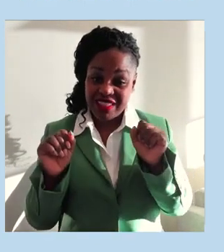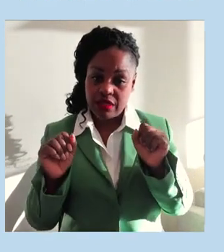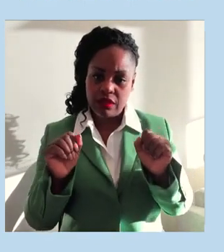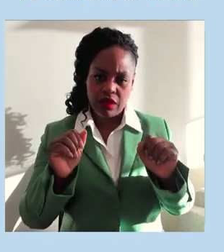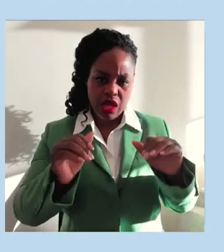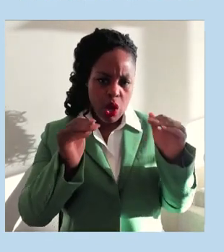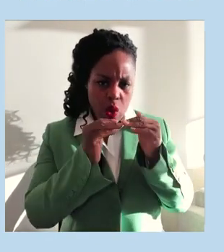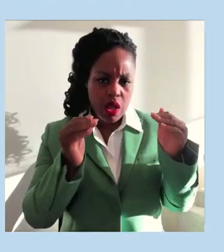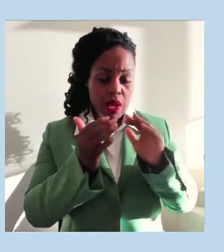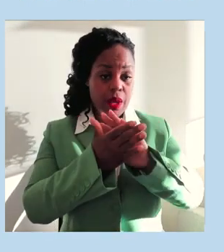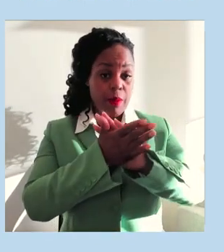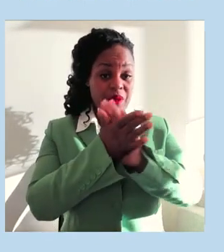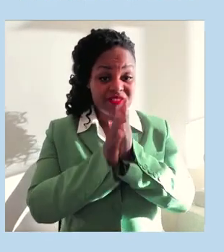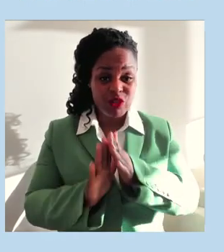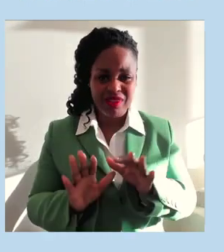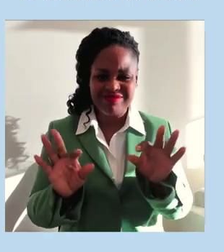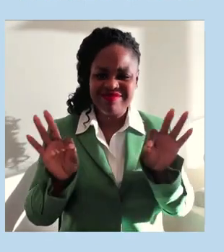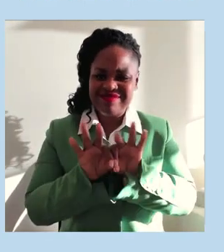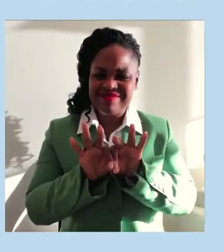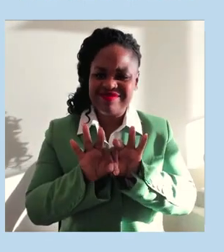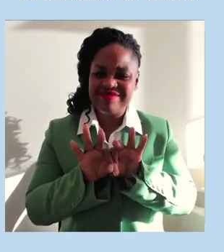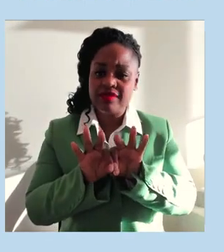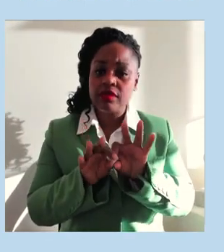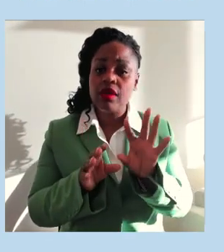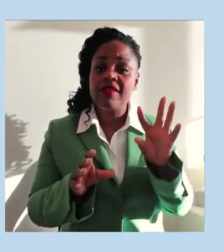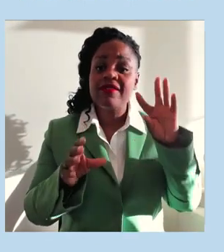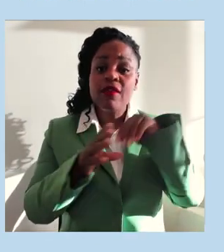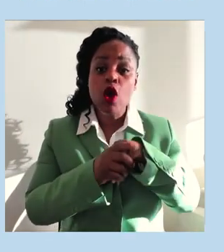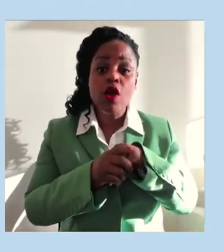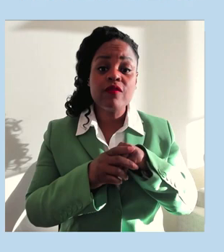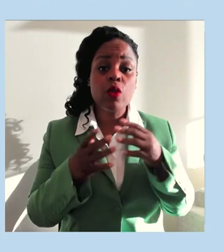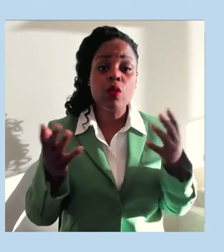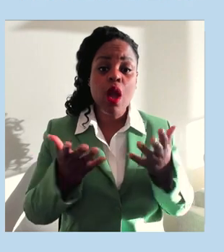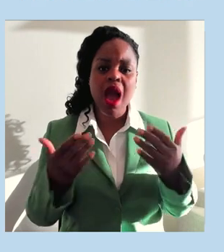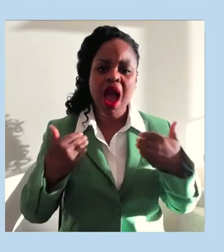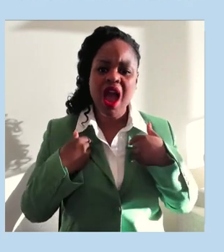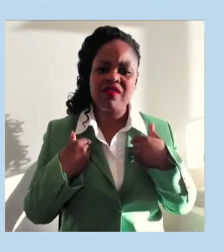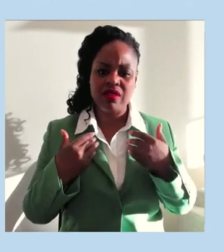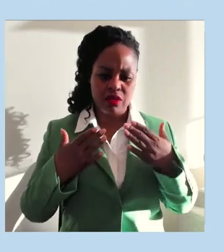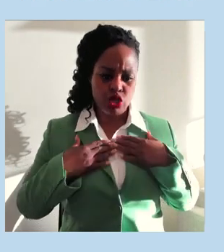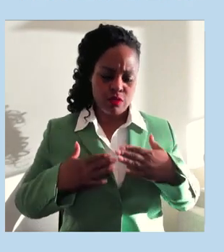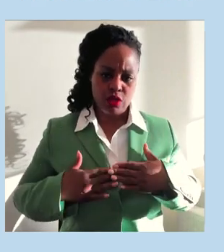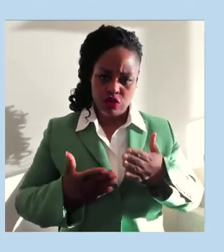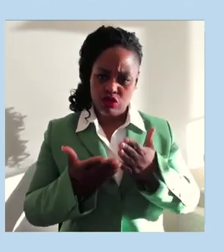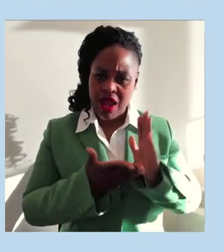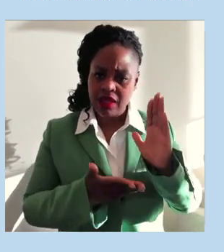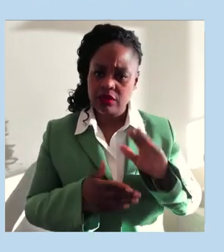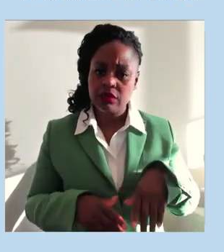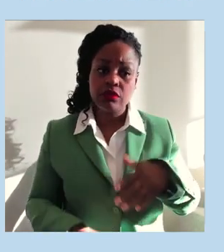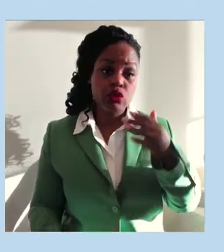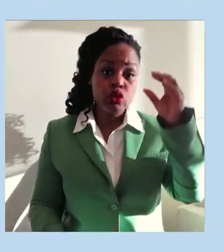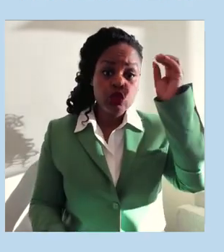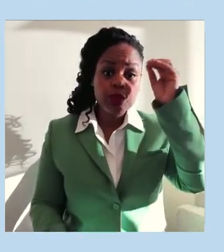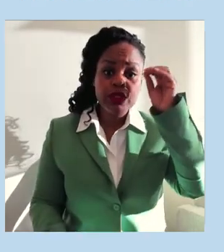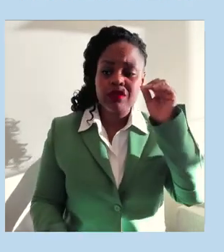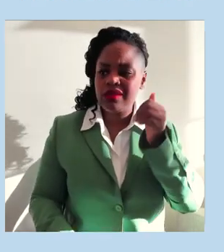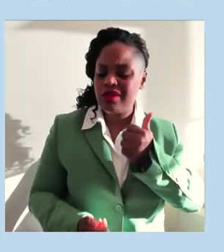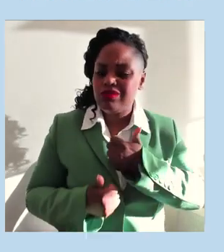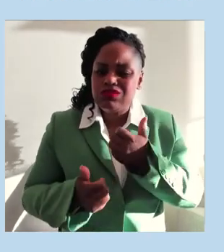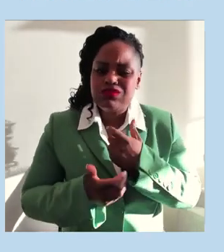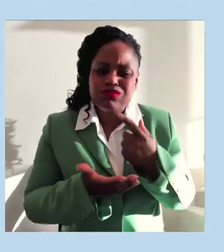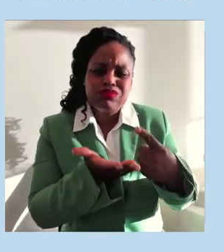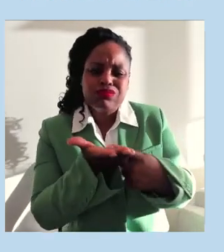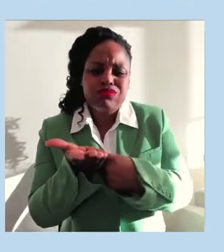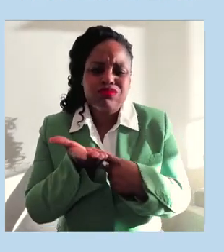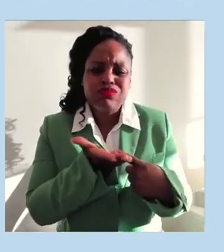voice their opinions, and enjoy human rights. And regarding your important question, I want to start with saying that